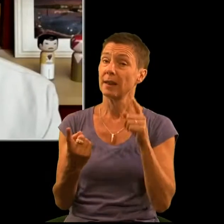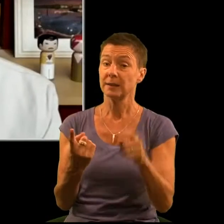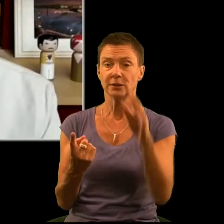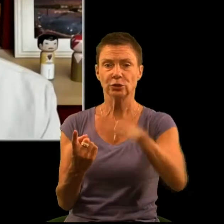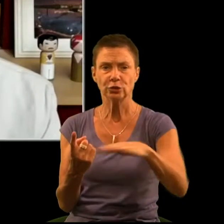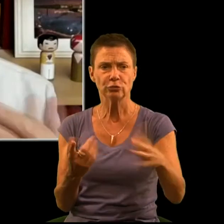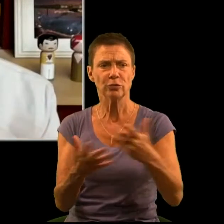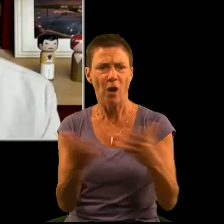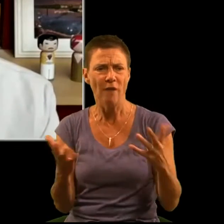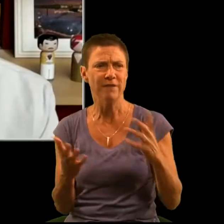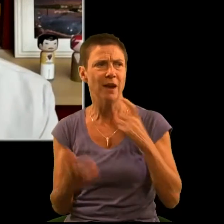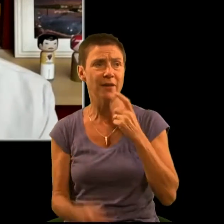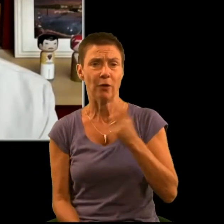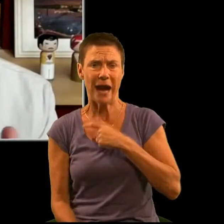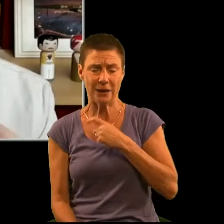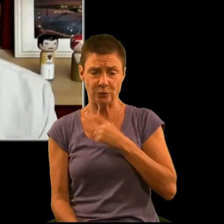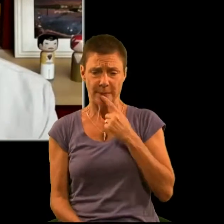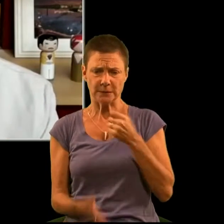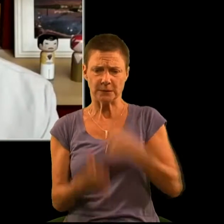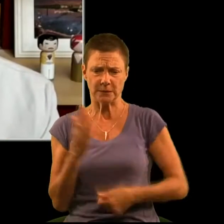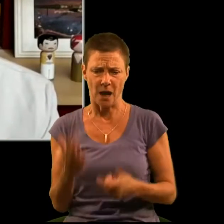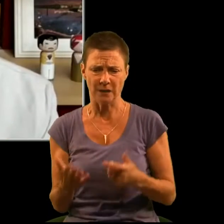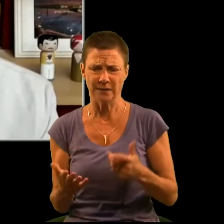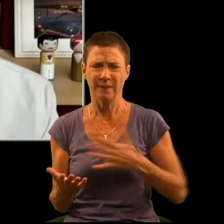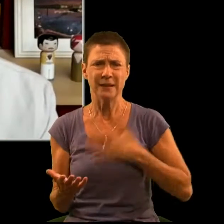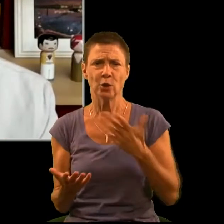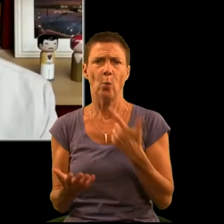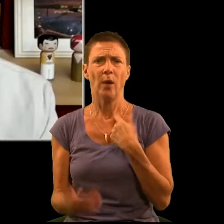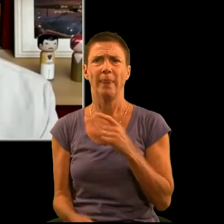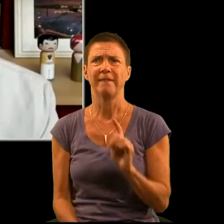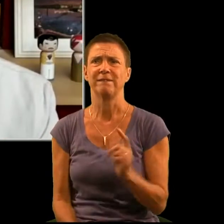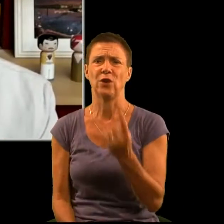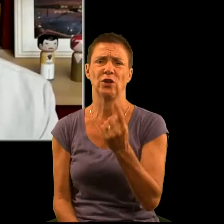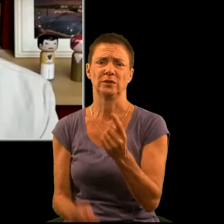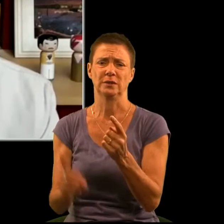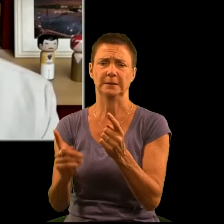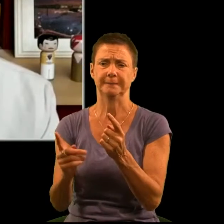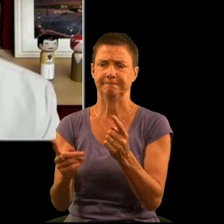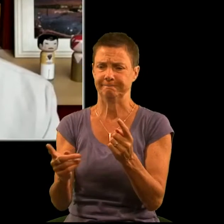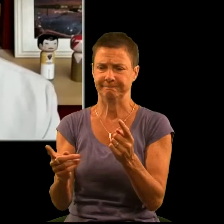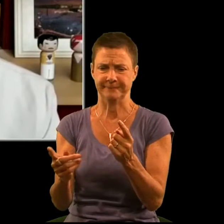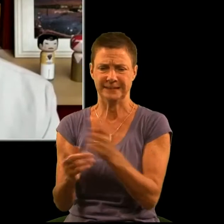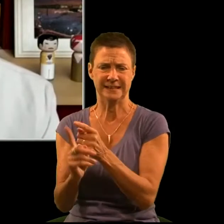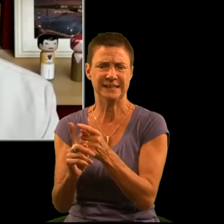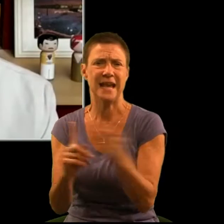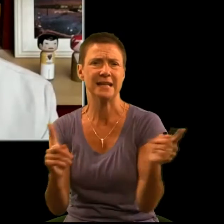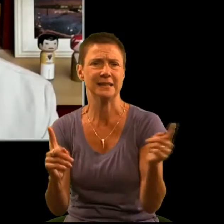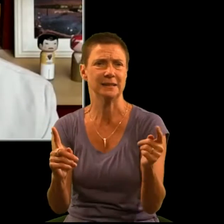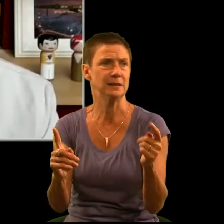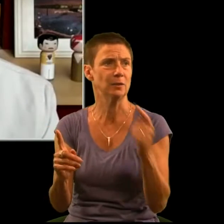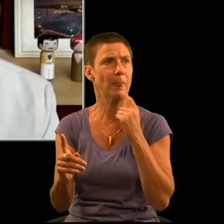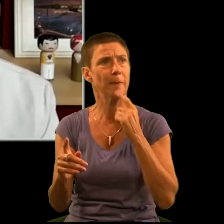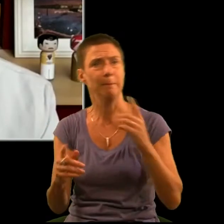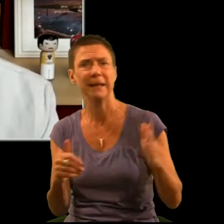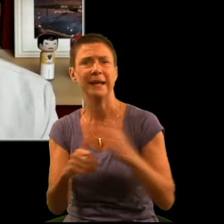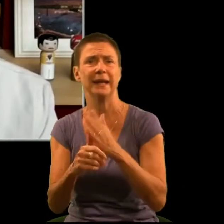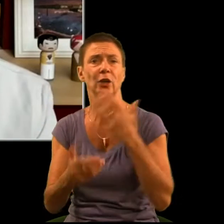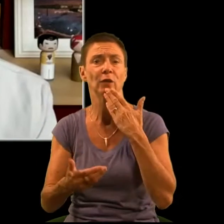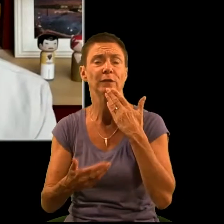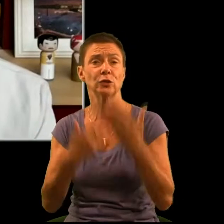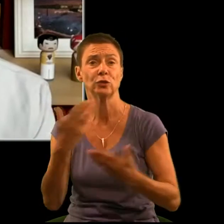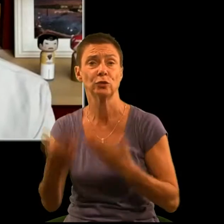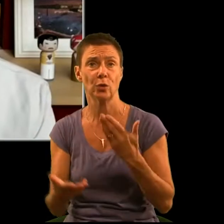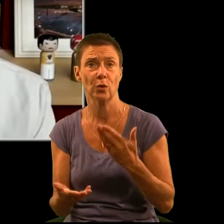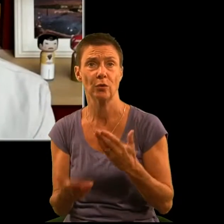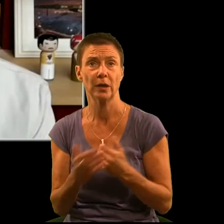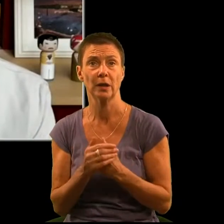very anxious about starting. So they just don't want to do the first, how their story opens. And that's confusing to them.